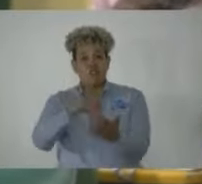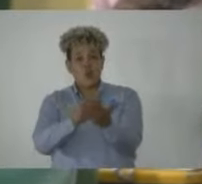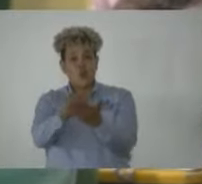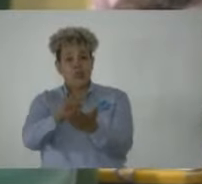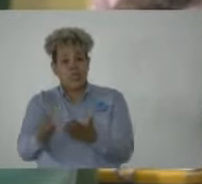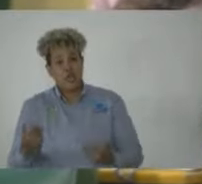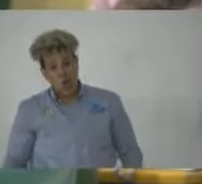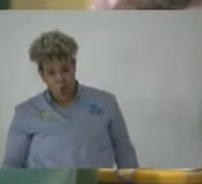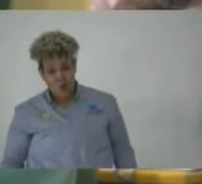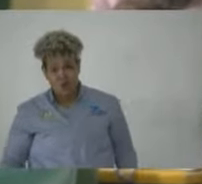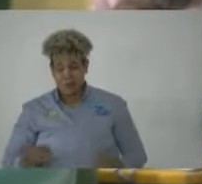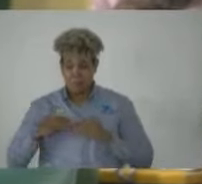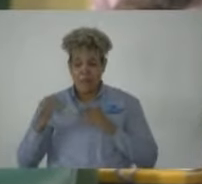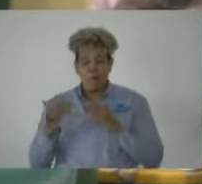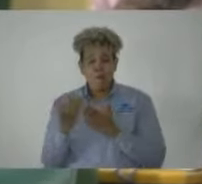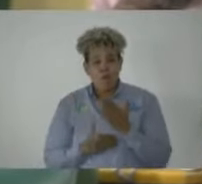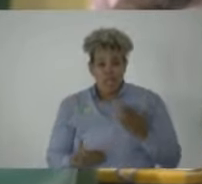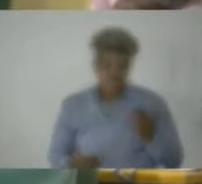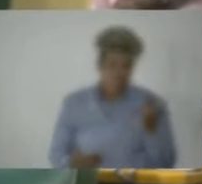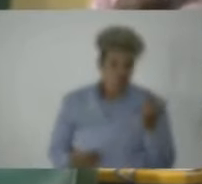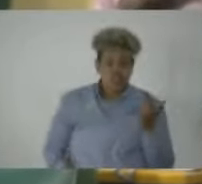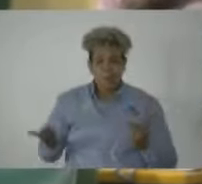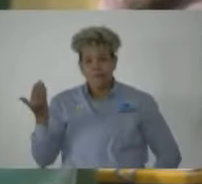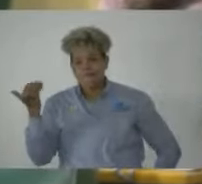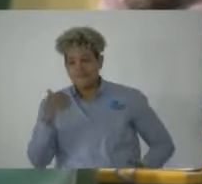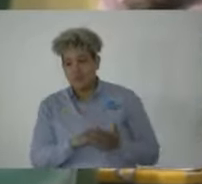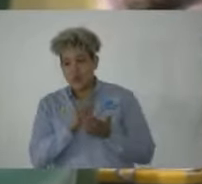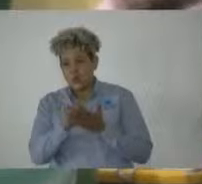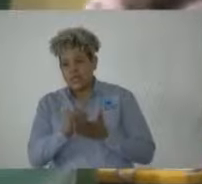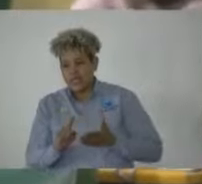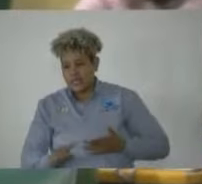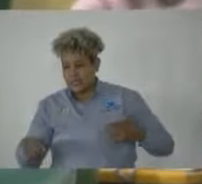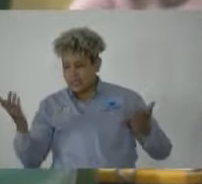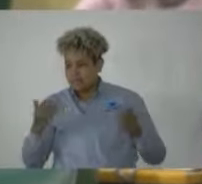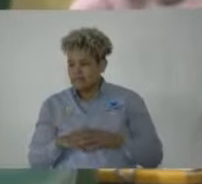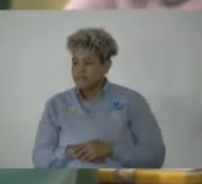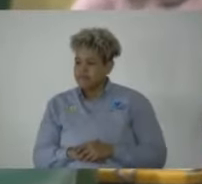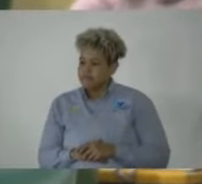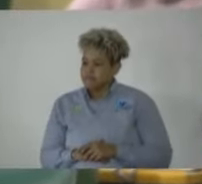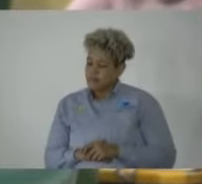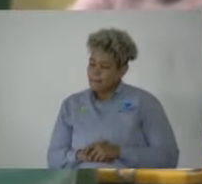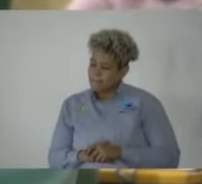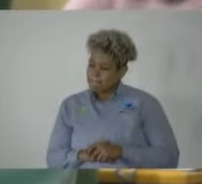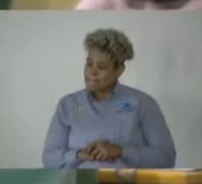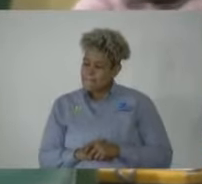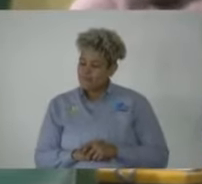from $13,000 to $15,000, Mr. Speaker.